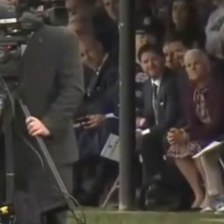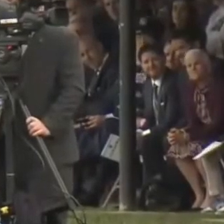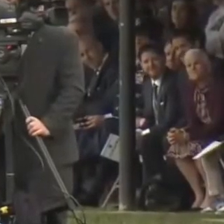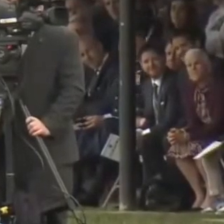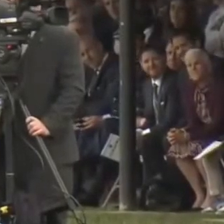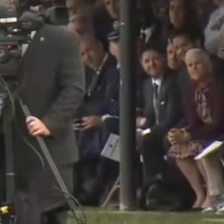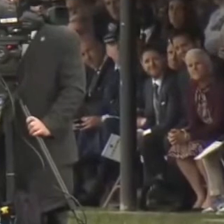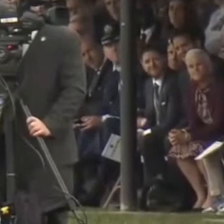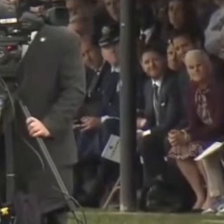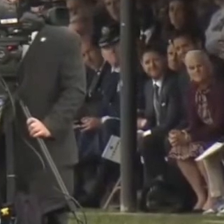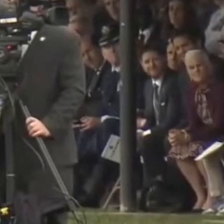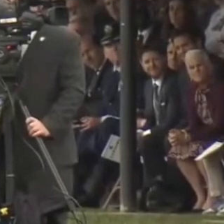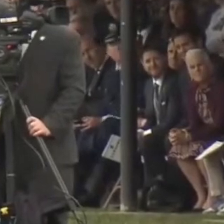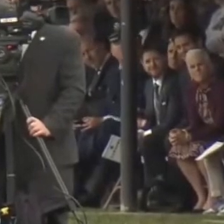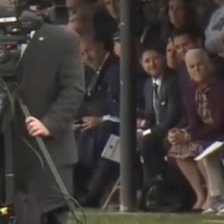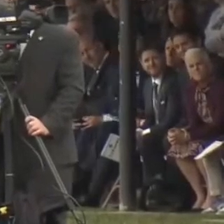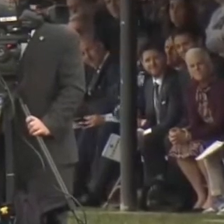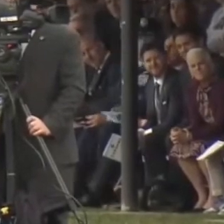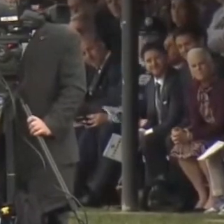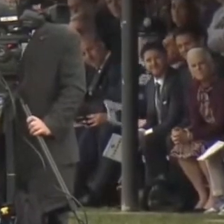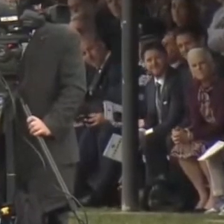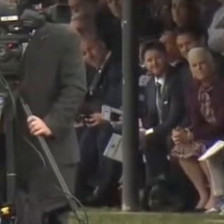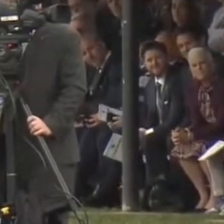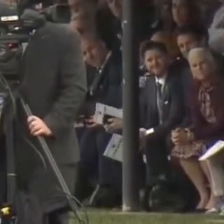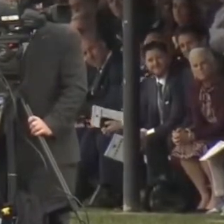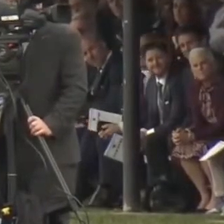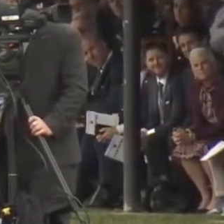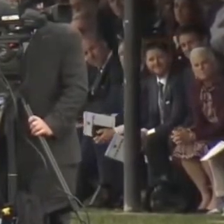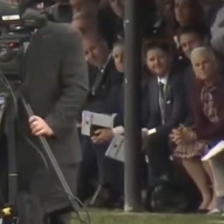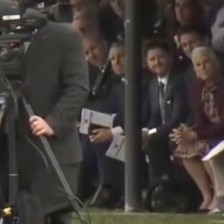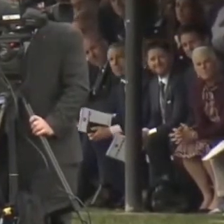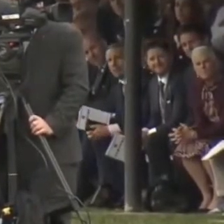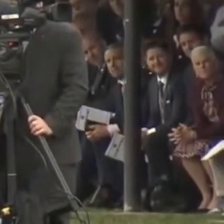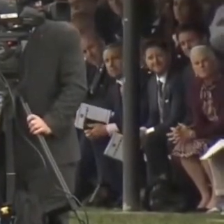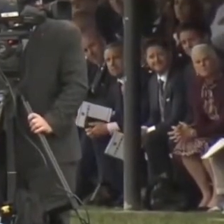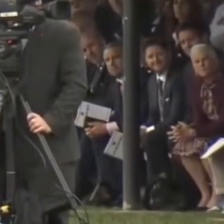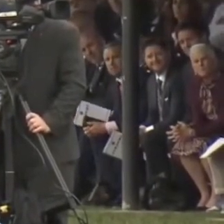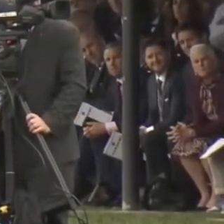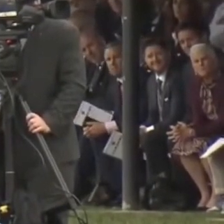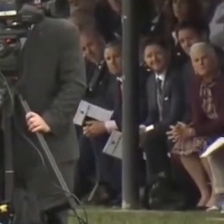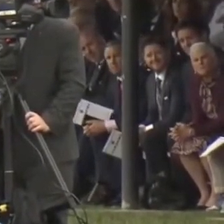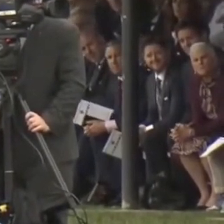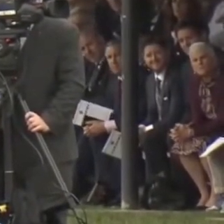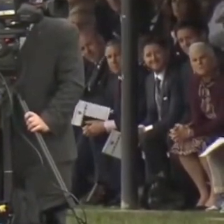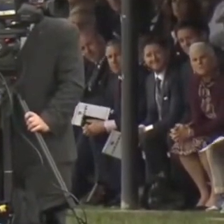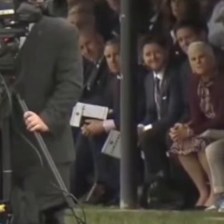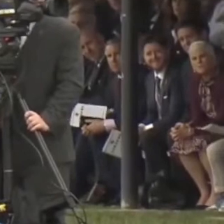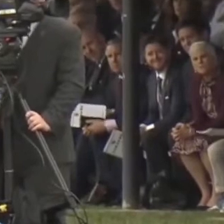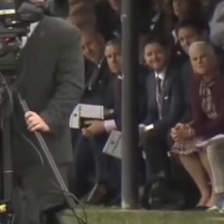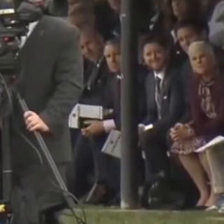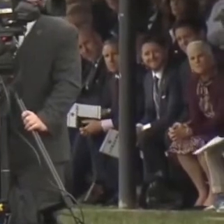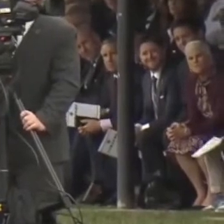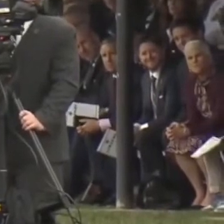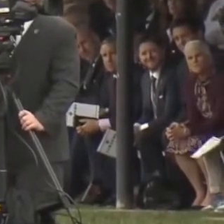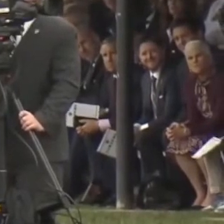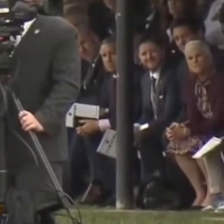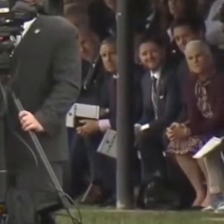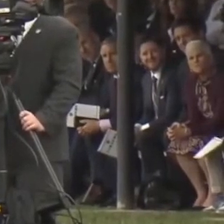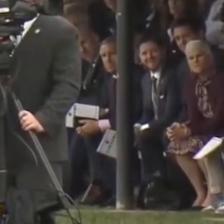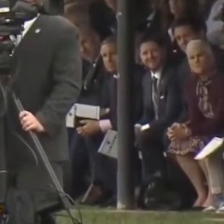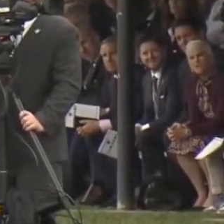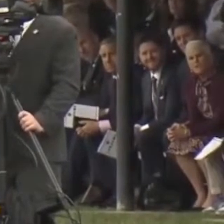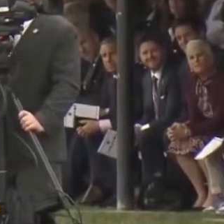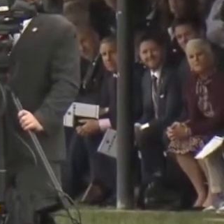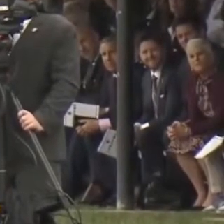do solemnly swear do solemnly swear that I will support and defend that I will support and defend the Constitution of the United States of